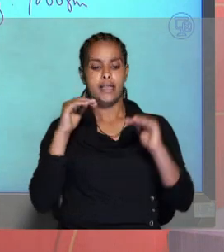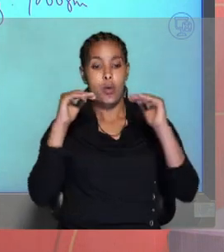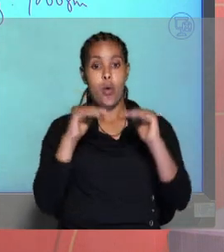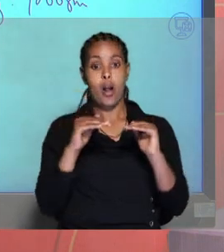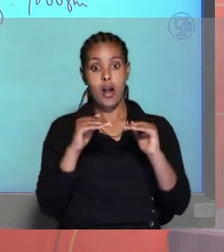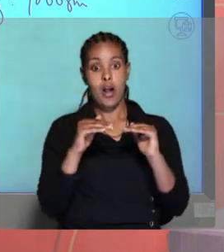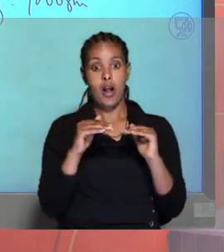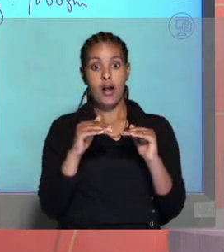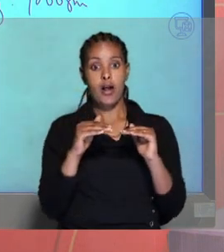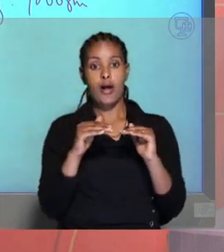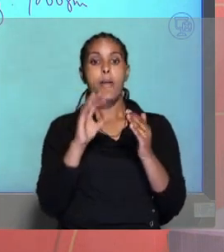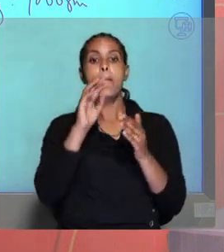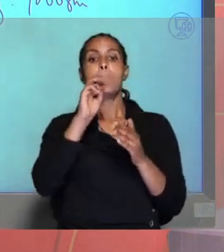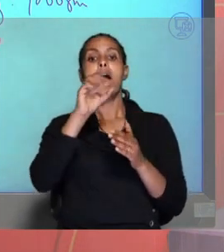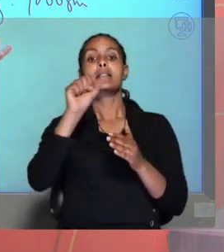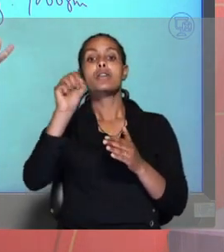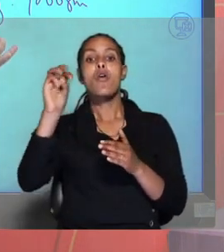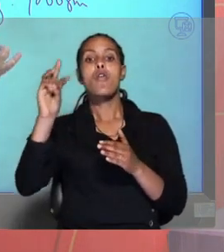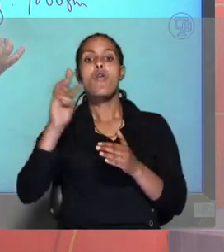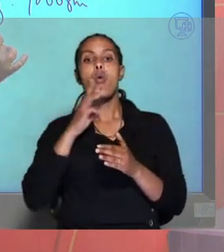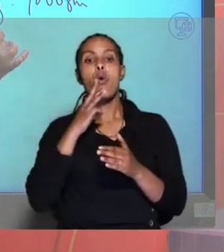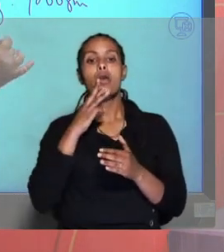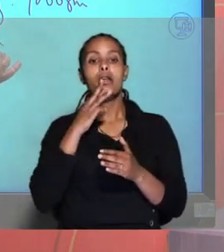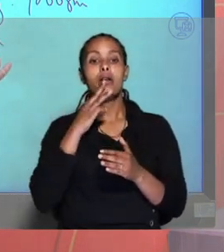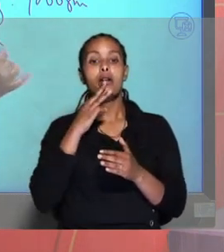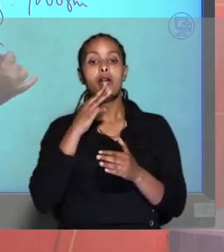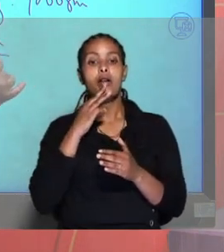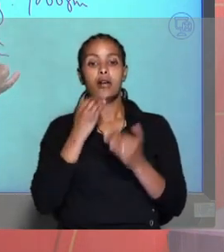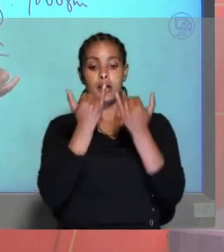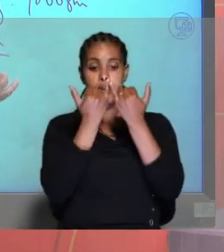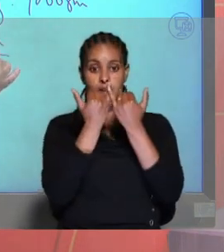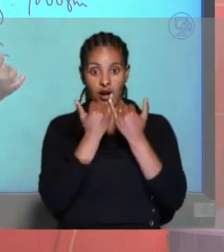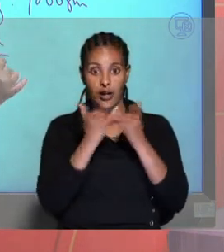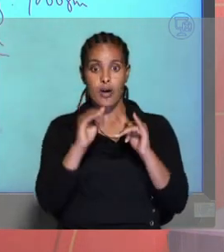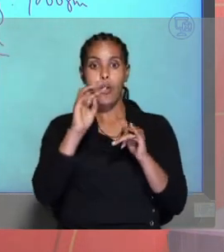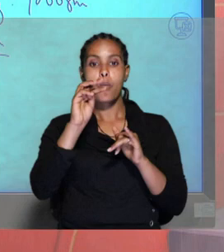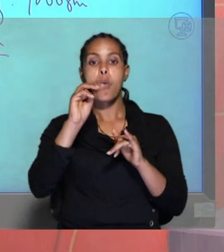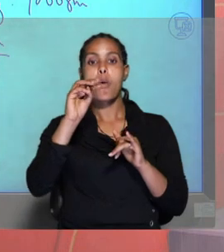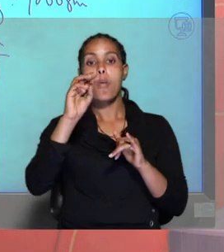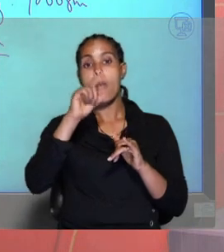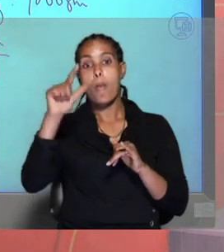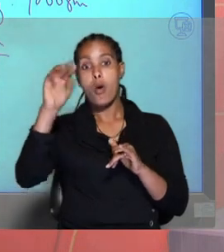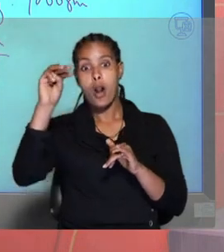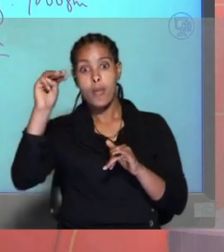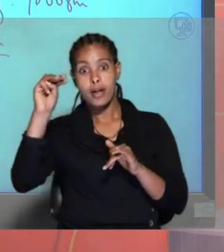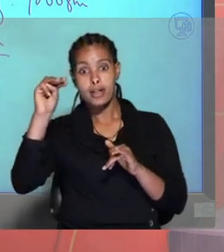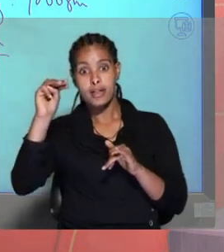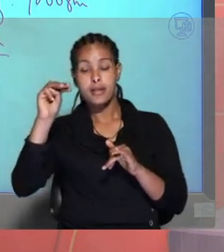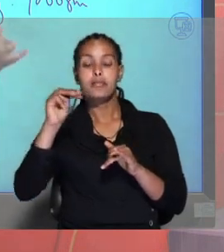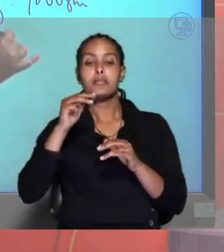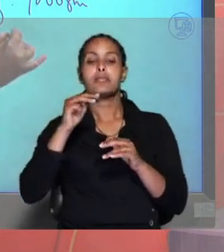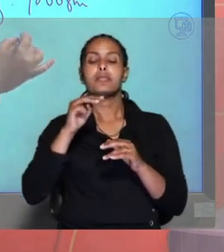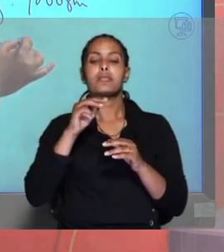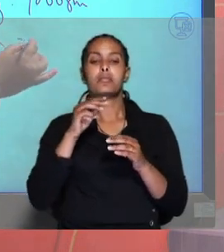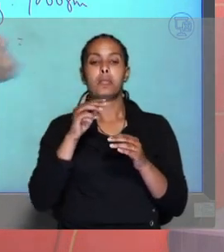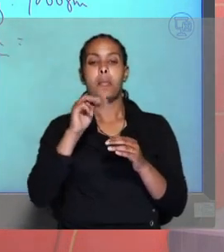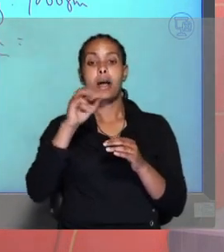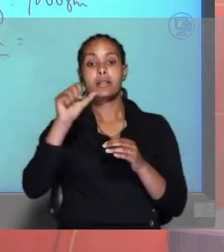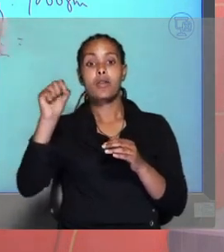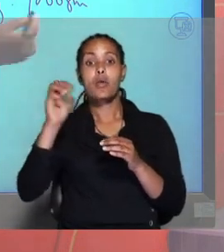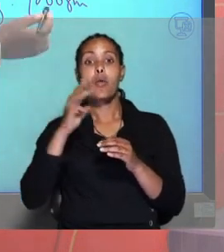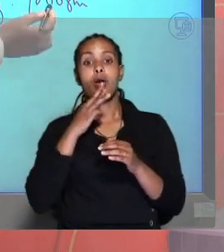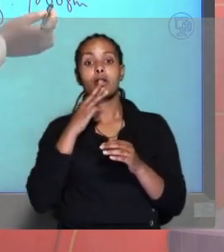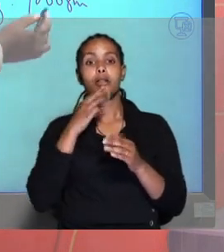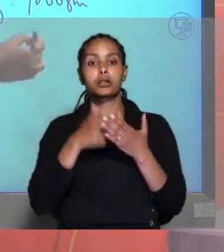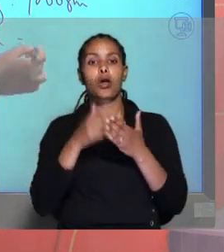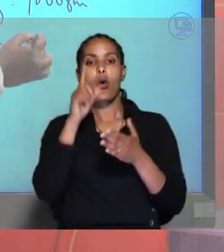equal mass of water divided by molar mass of water. Mass of water